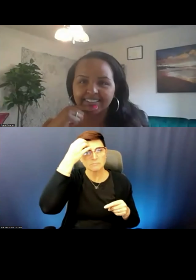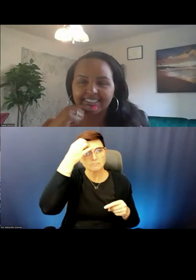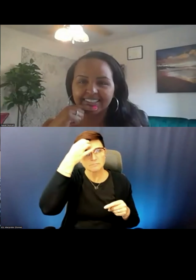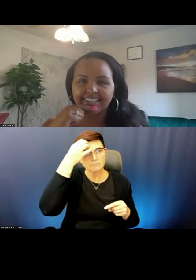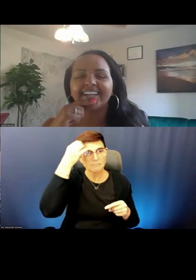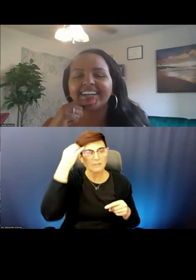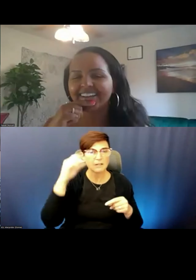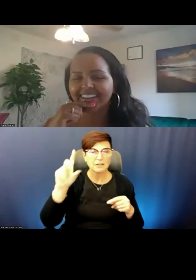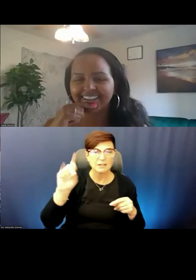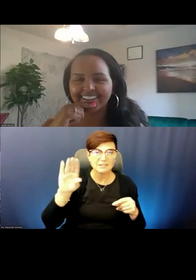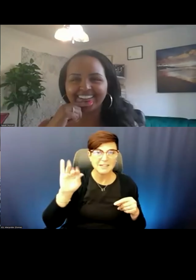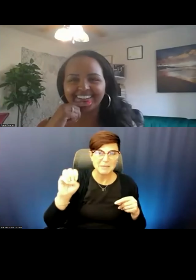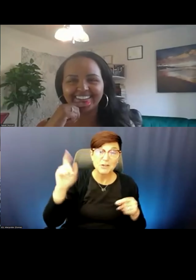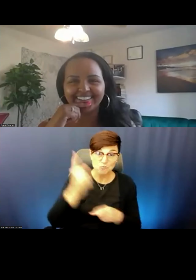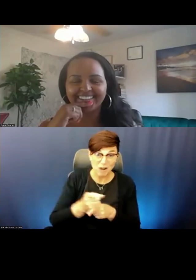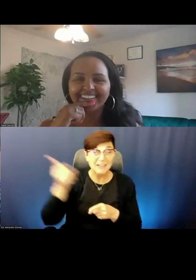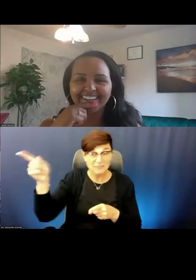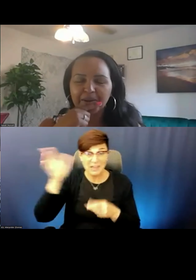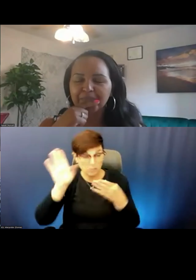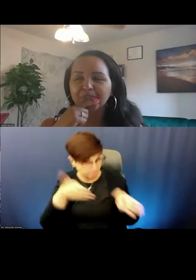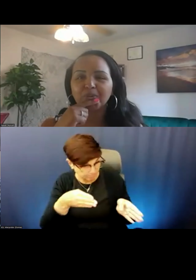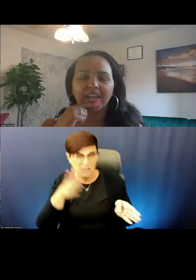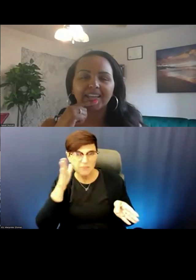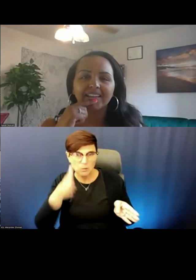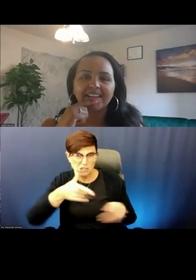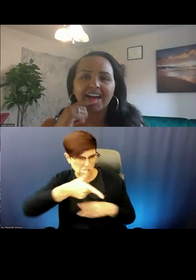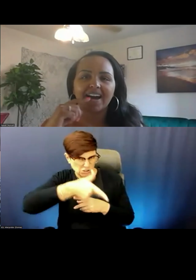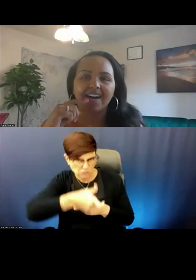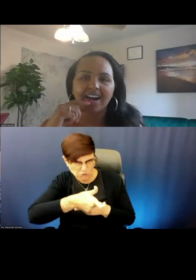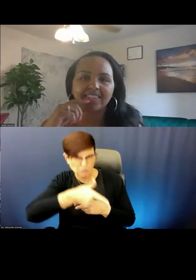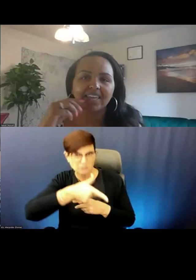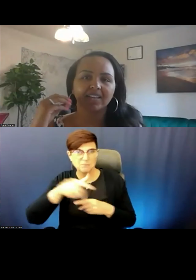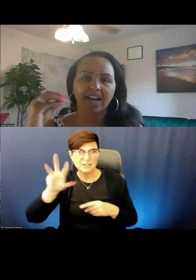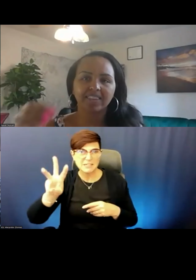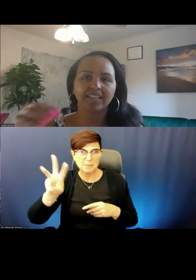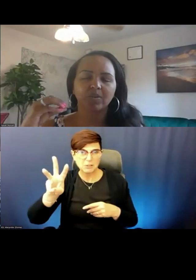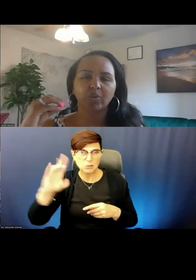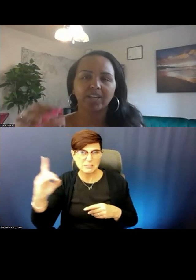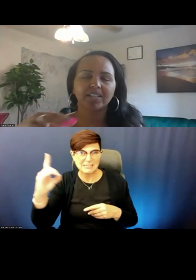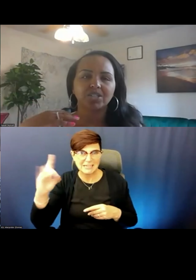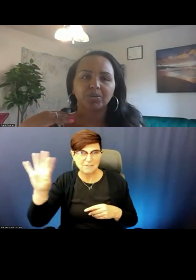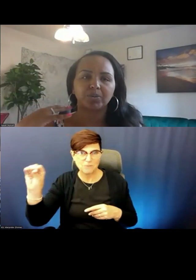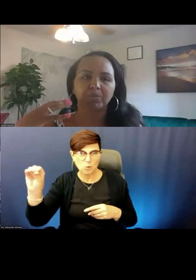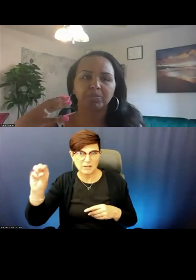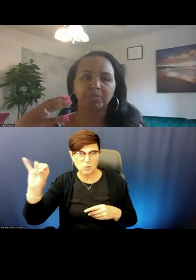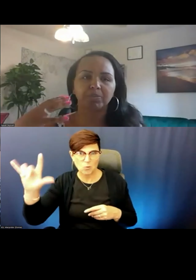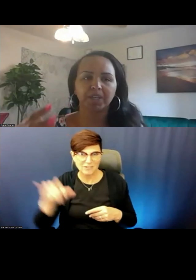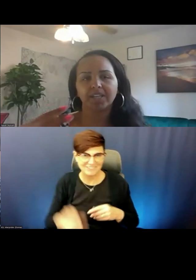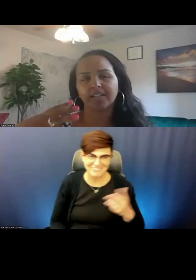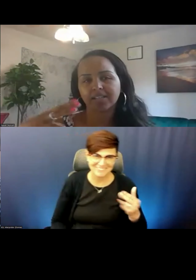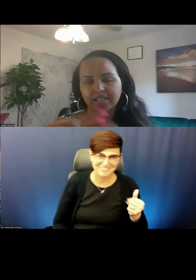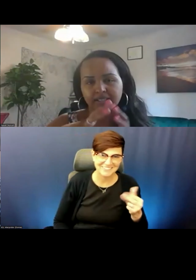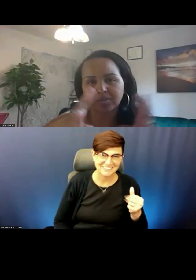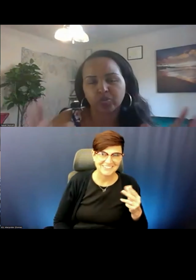WD-40. Yeah, they're going to need to hush you up, right? So we got it. We got it. I think that we need to